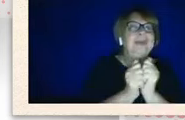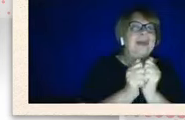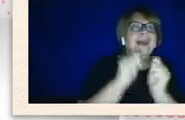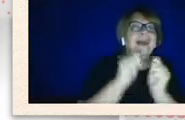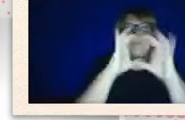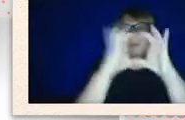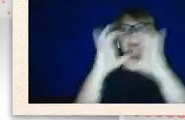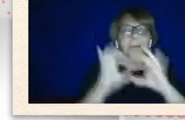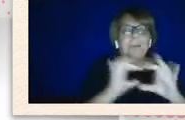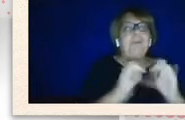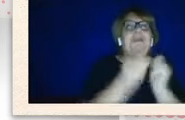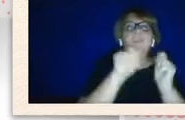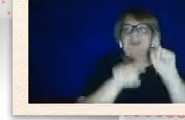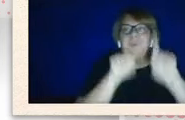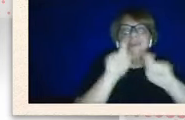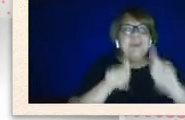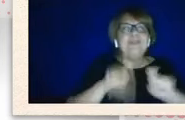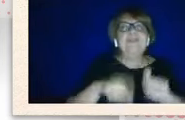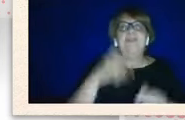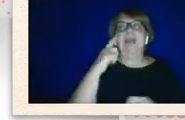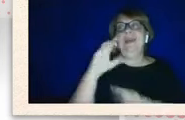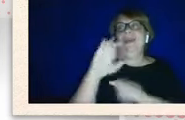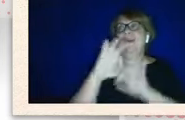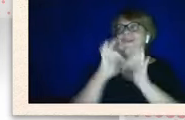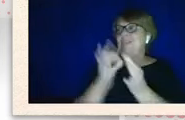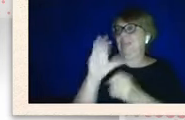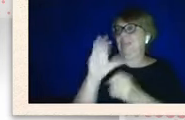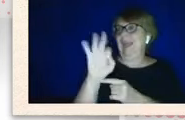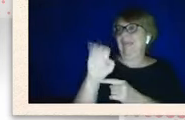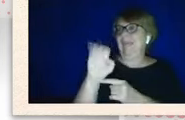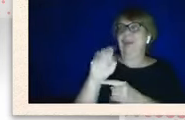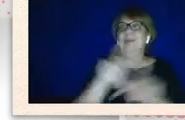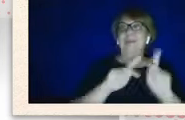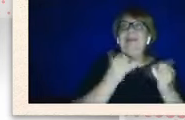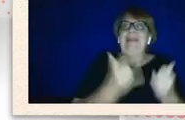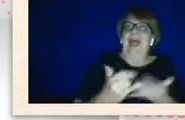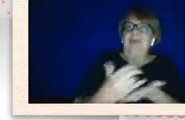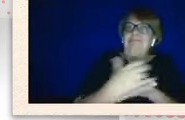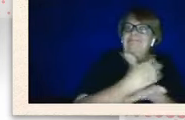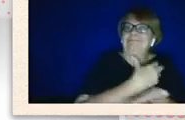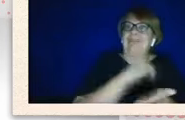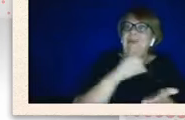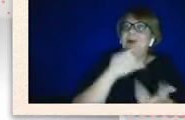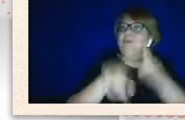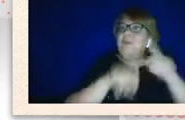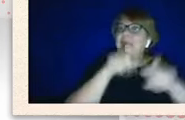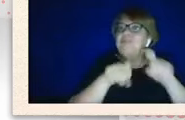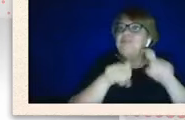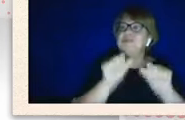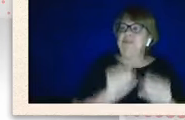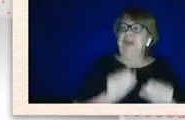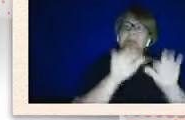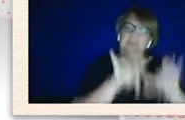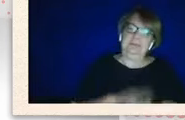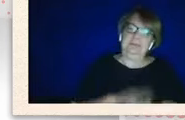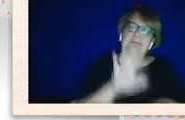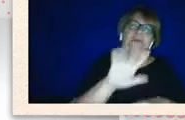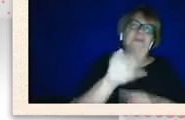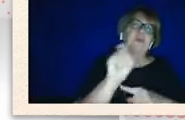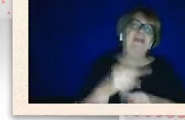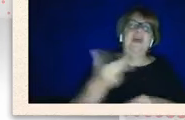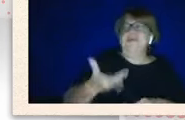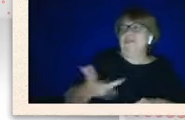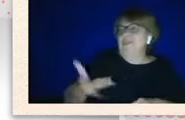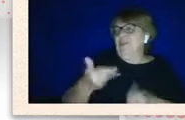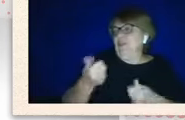believe the Family Cafe people are collecting the questions, and you can type in your questions and the three of us will try to answer them for